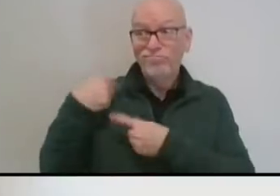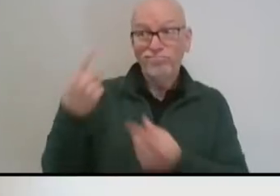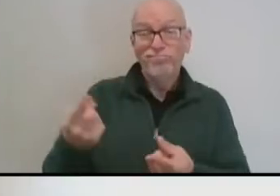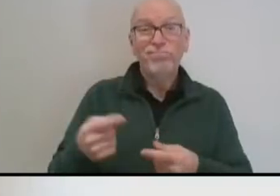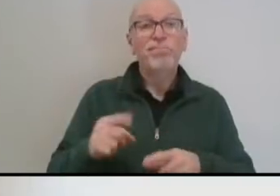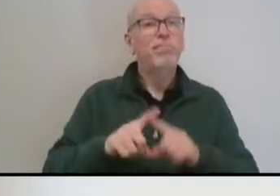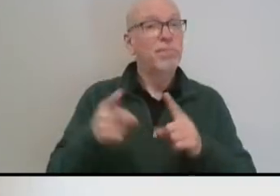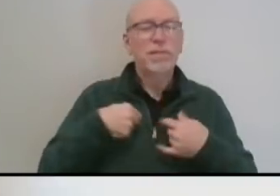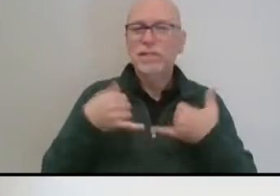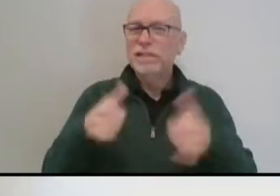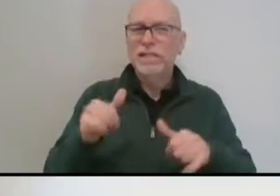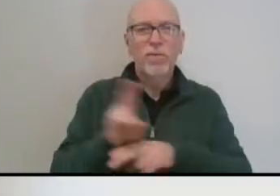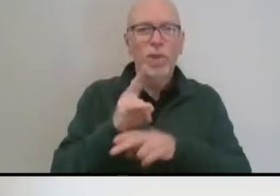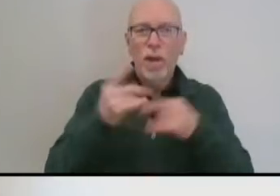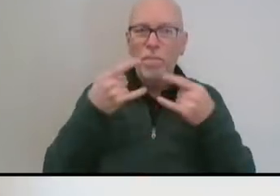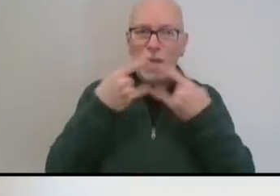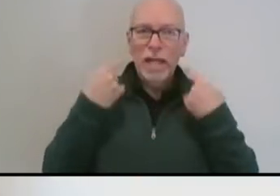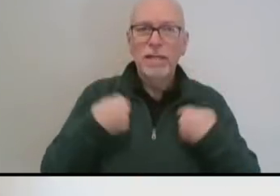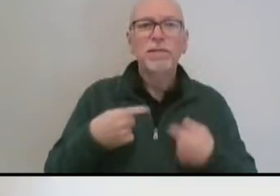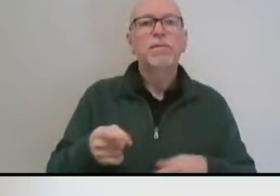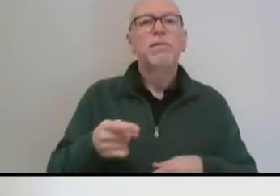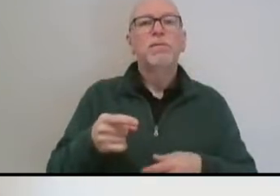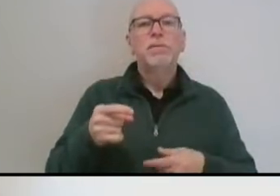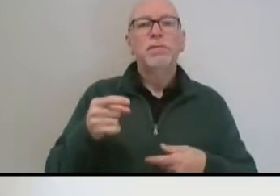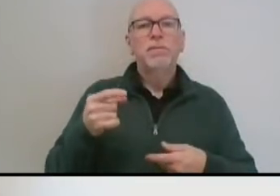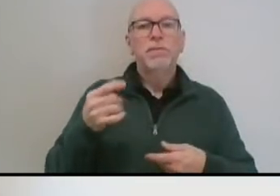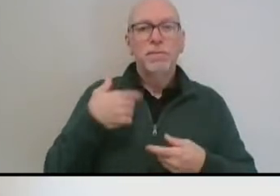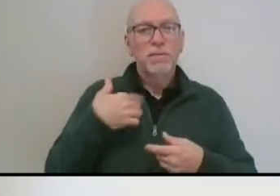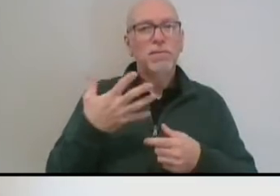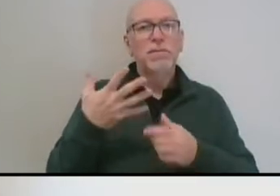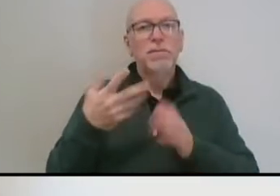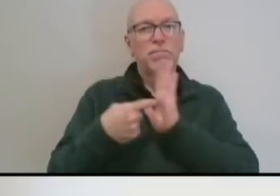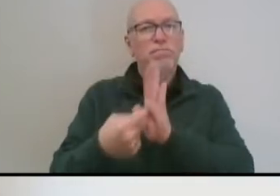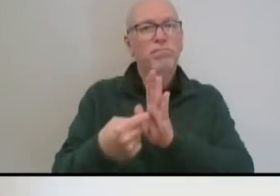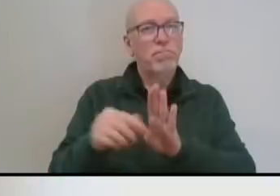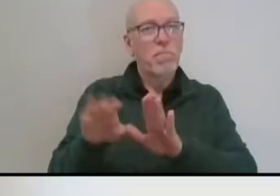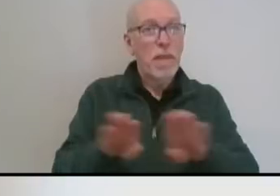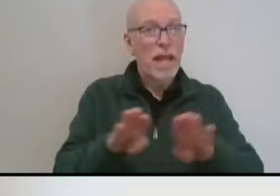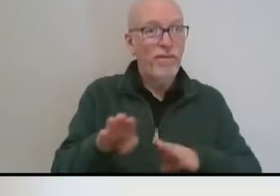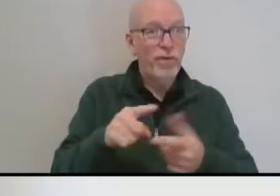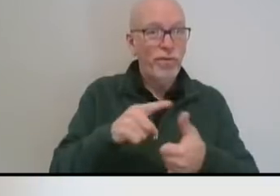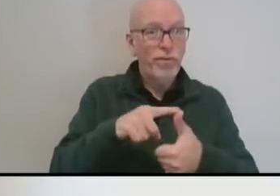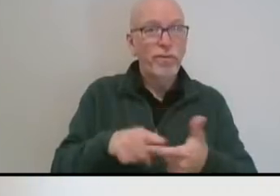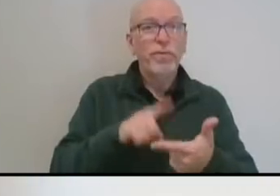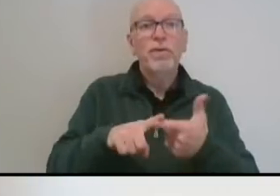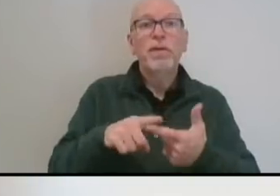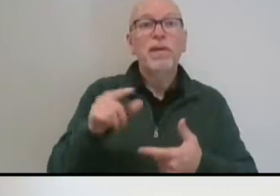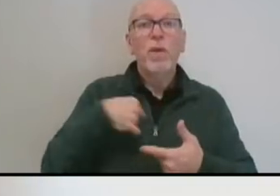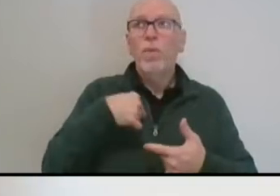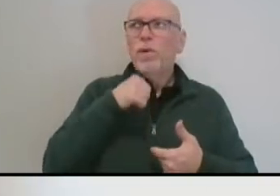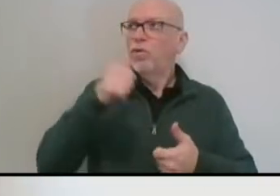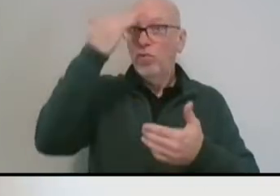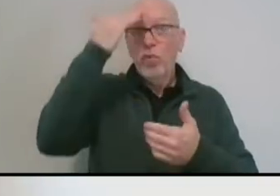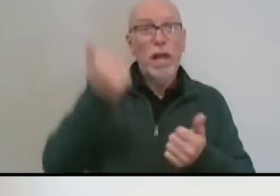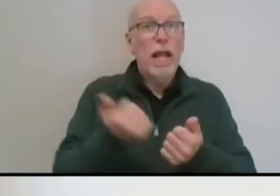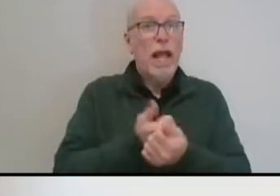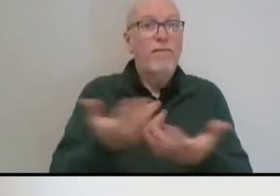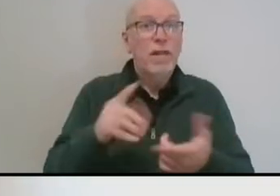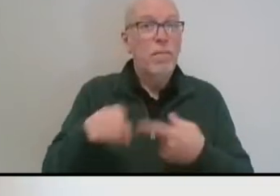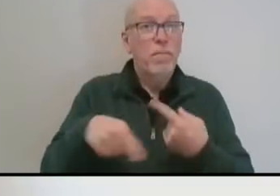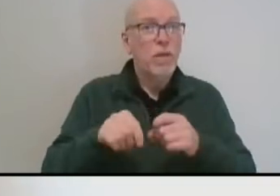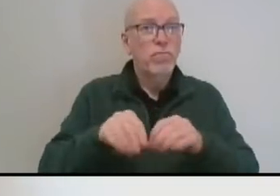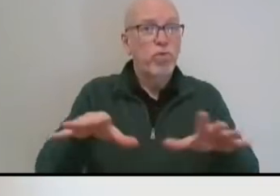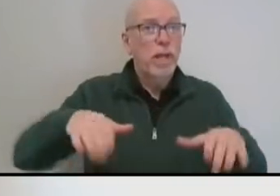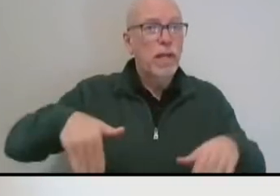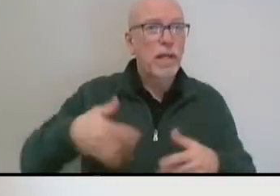I continue to wear my mask, whereas one, I'm modeling behavior. Two, we don't know everything about the spread, so we